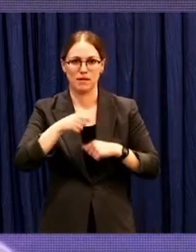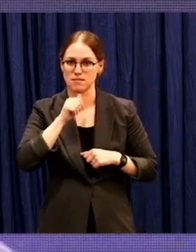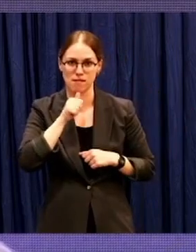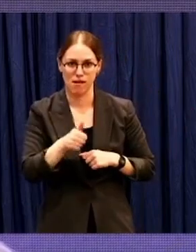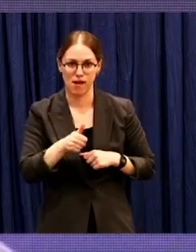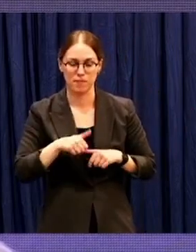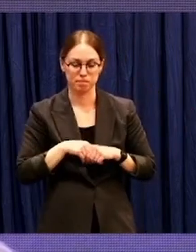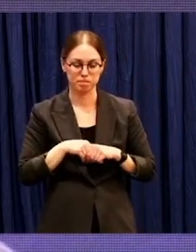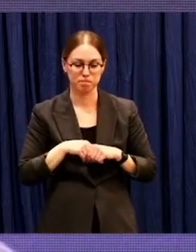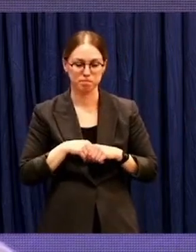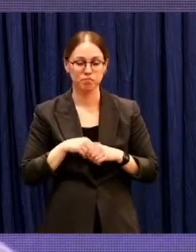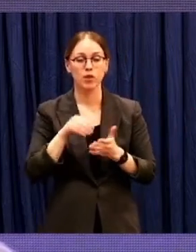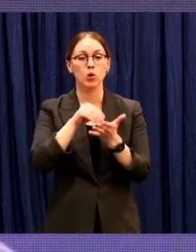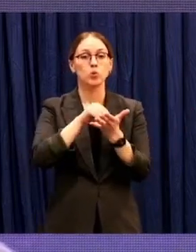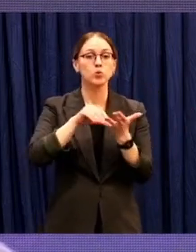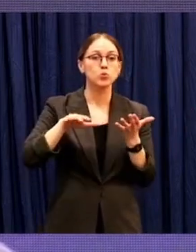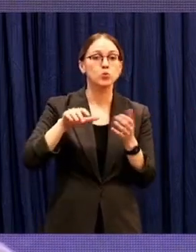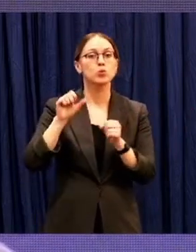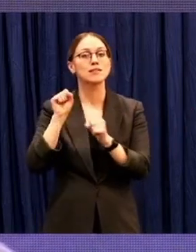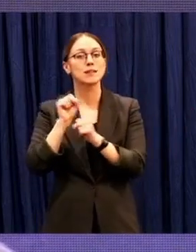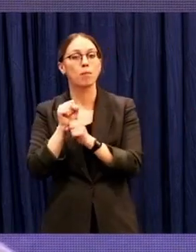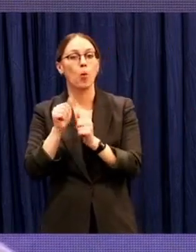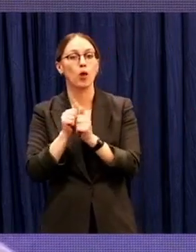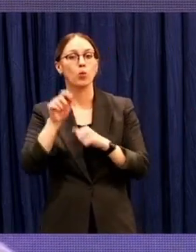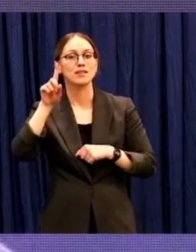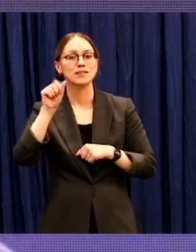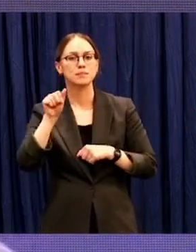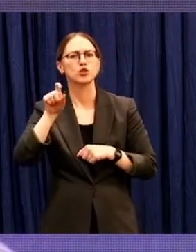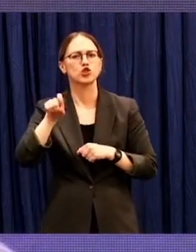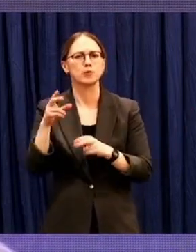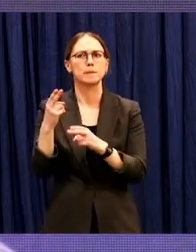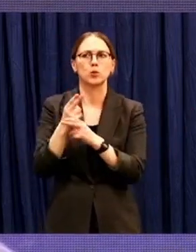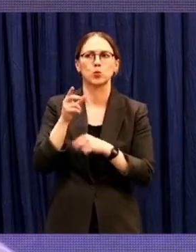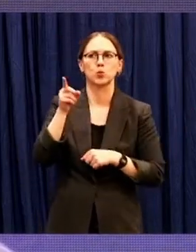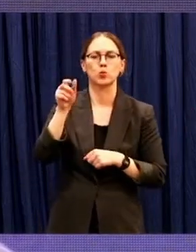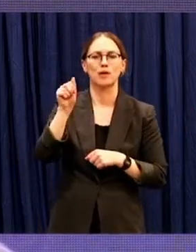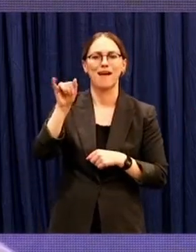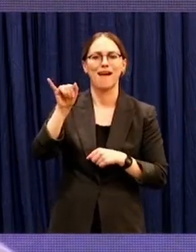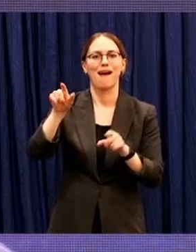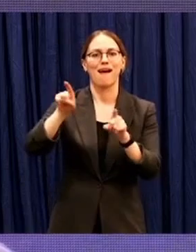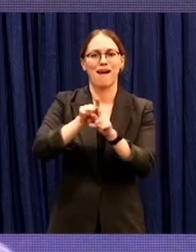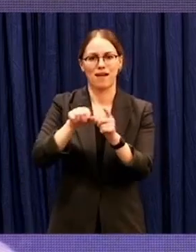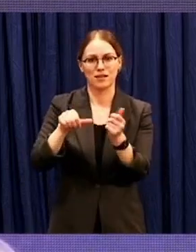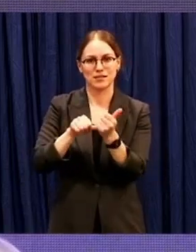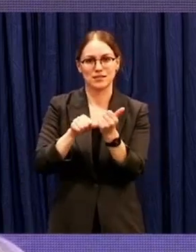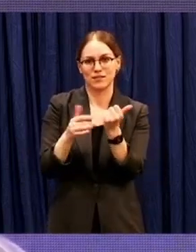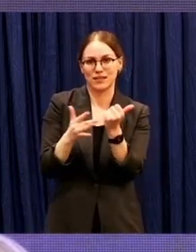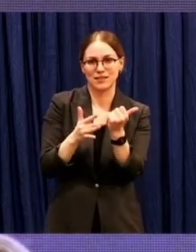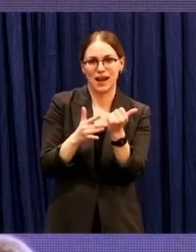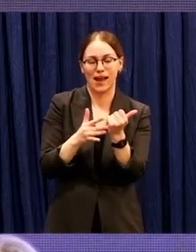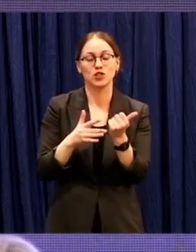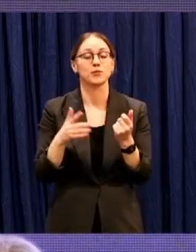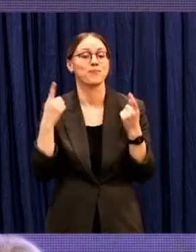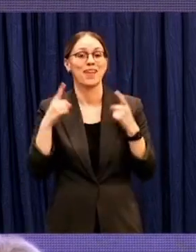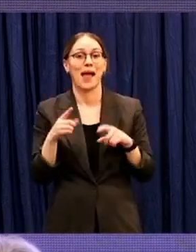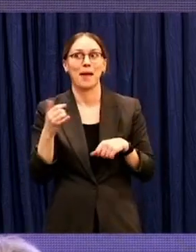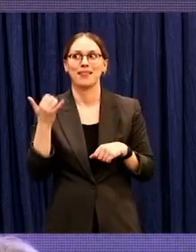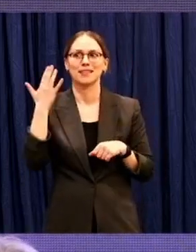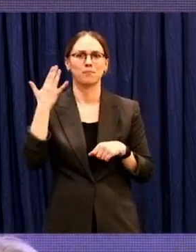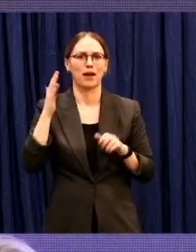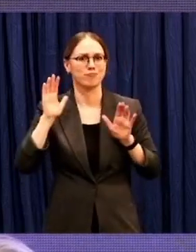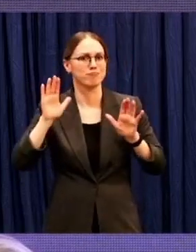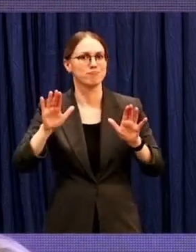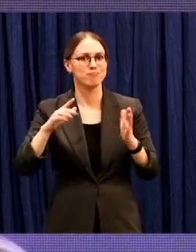employees with disabilities should be able to use AI as assistive technology. We had some great discussion this morning about how do you navigate